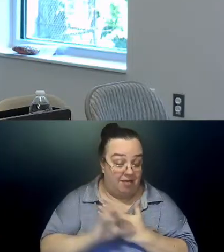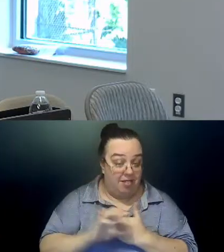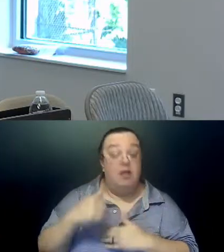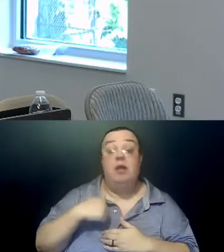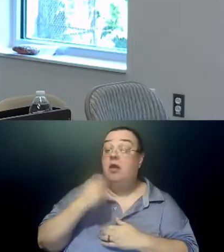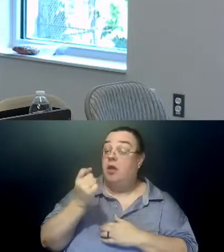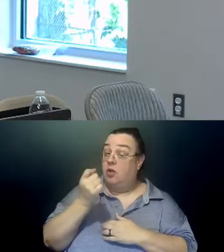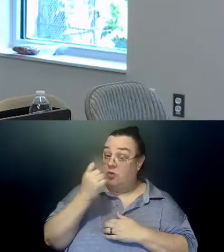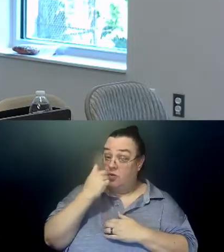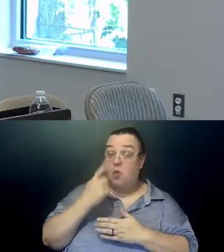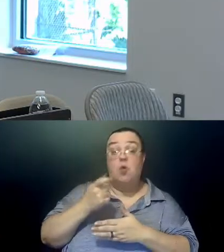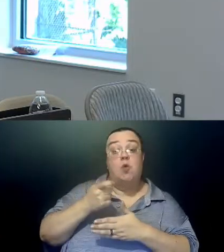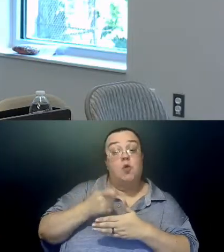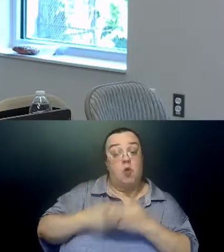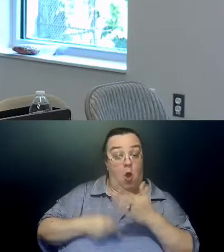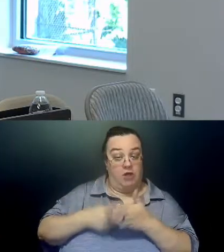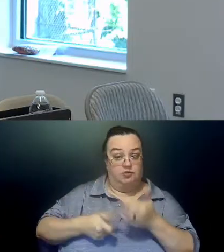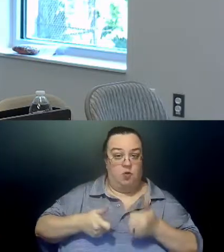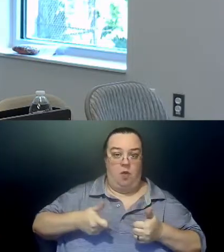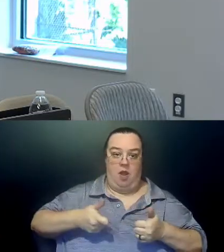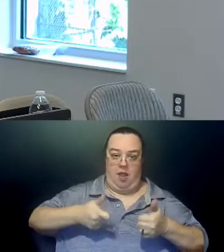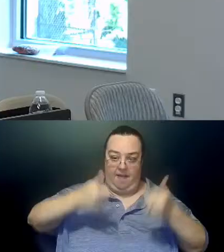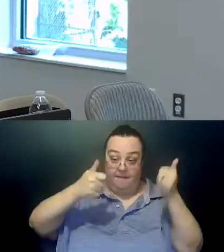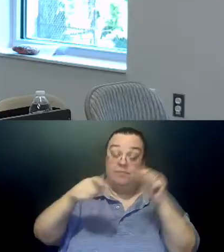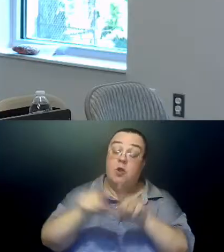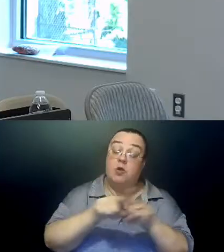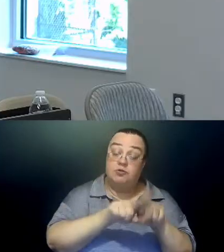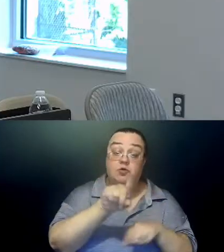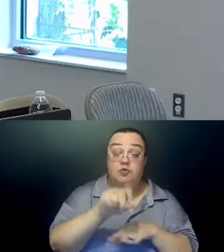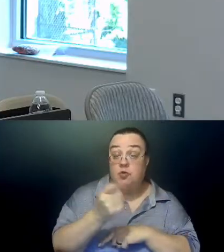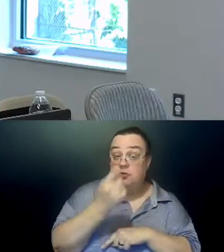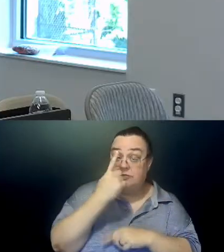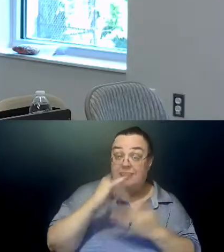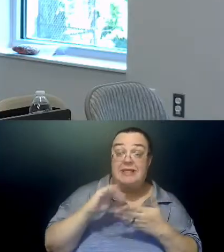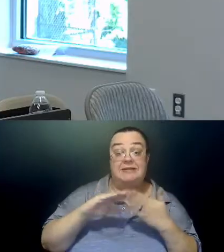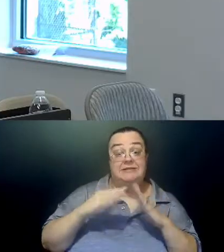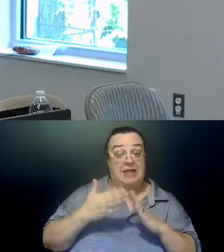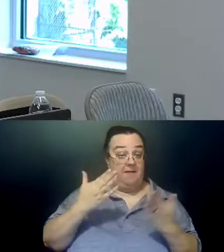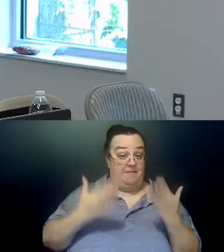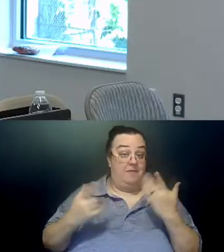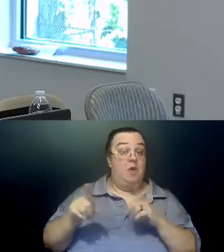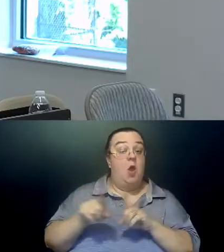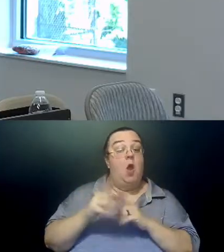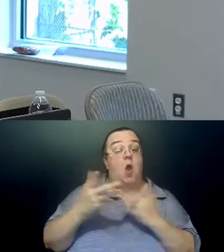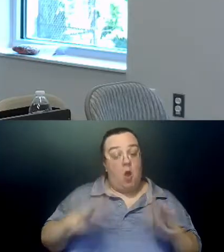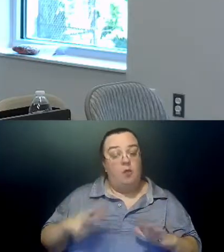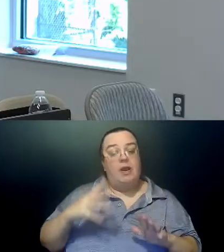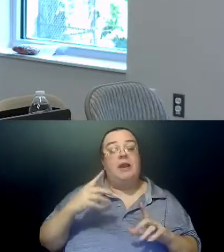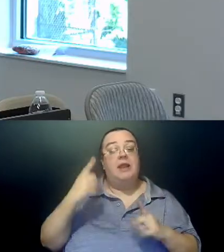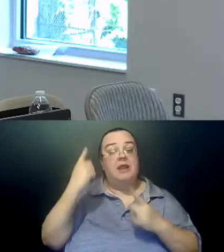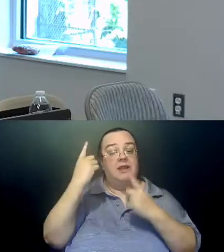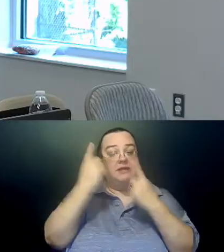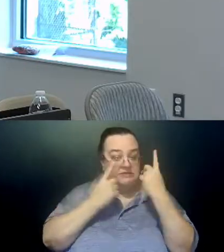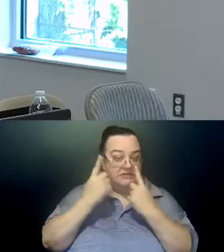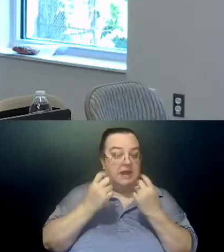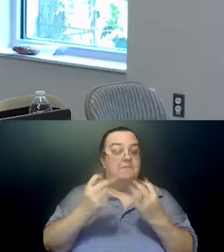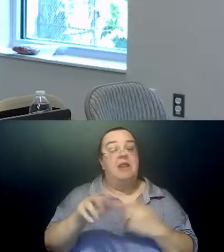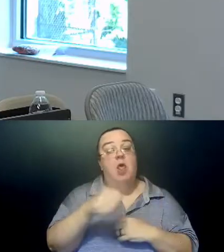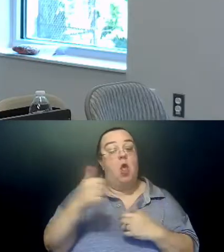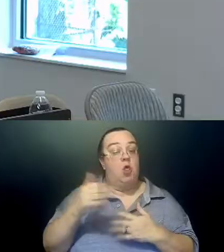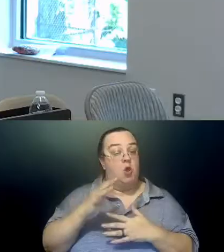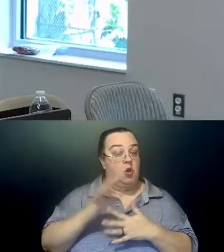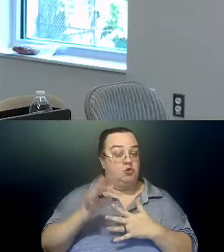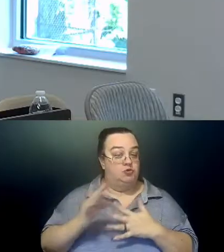are rising and also understand that the town may be already pursuing many of the alternatives that I